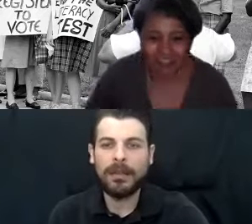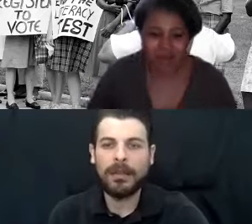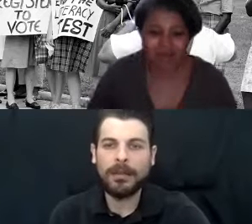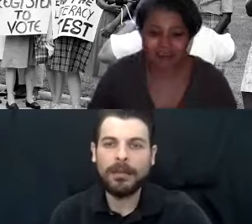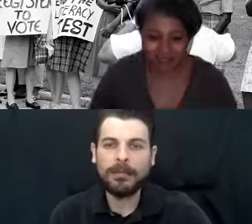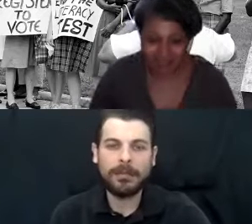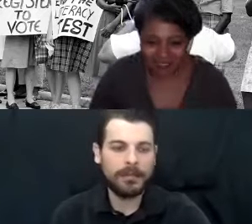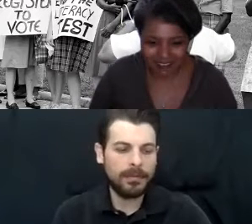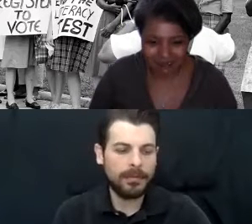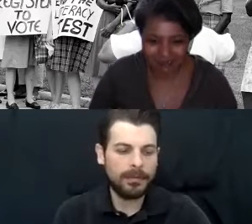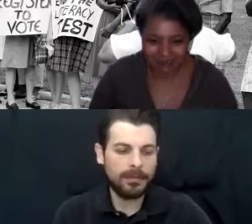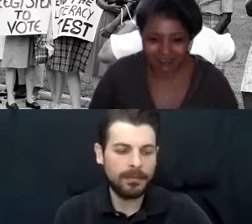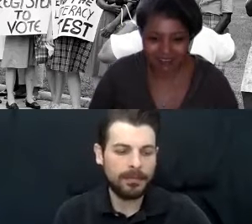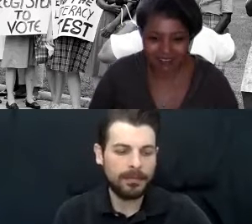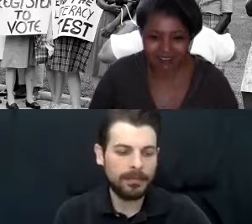I'll keep admitting people.